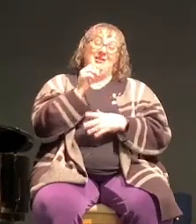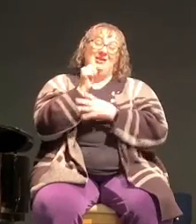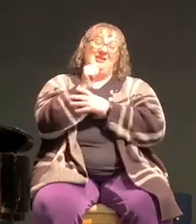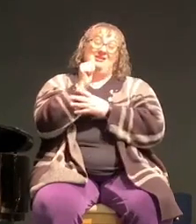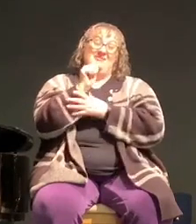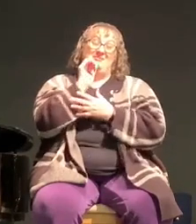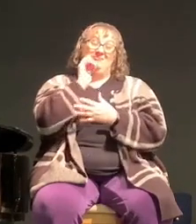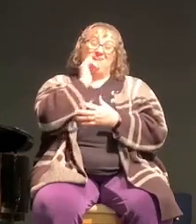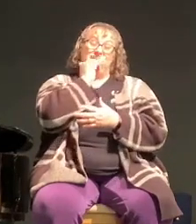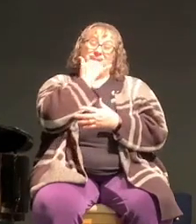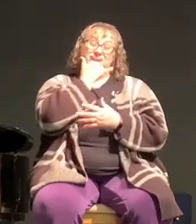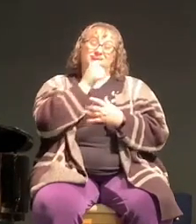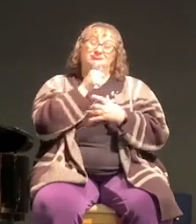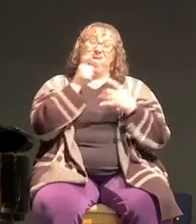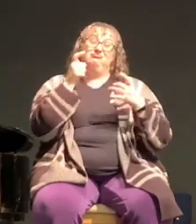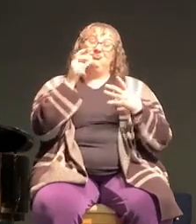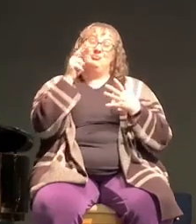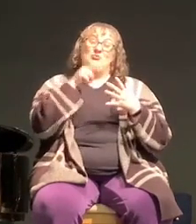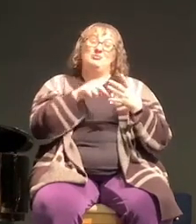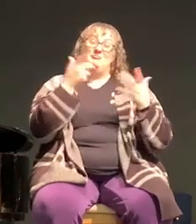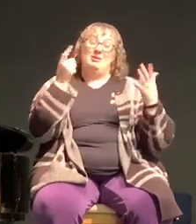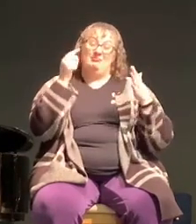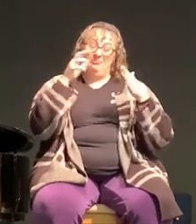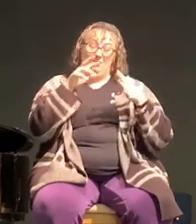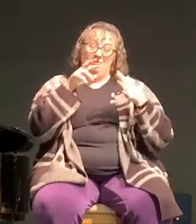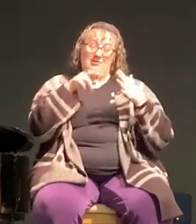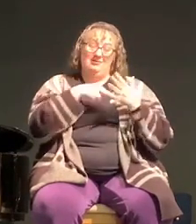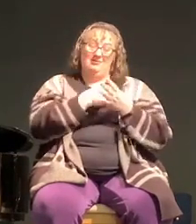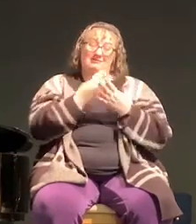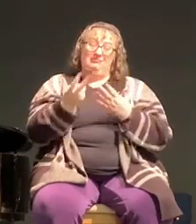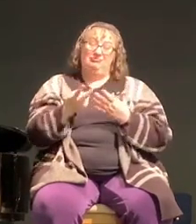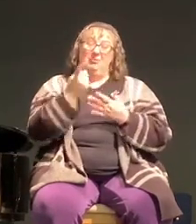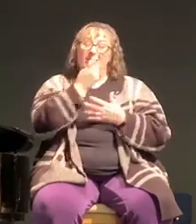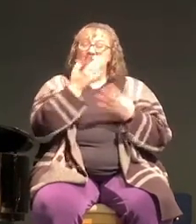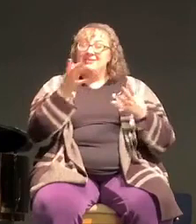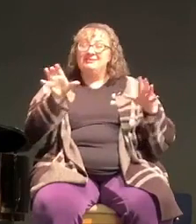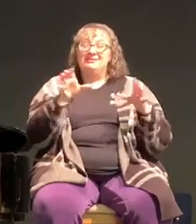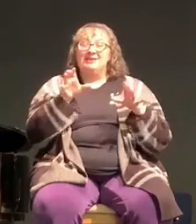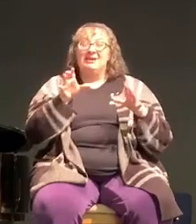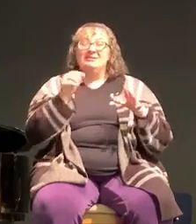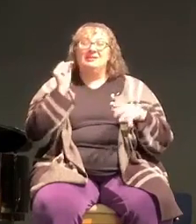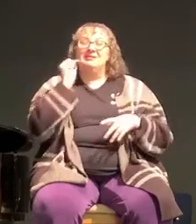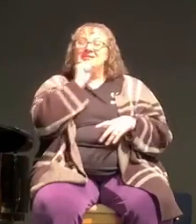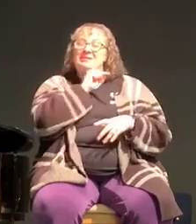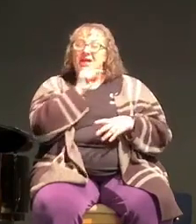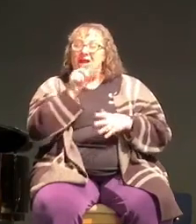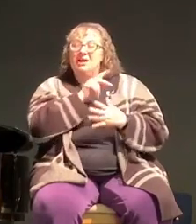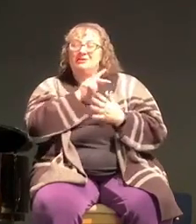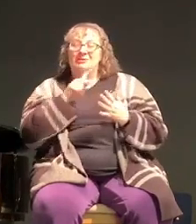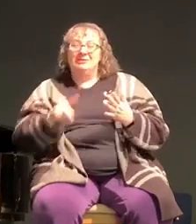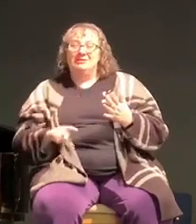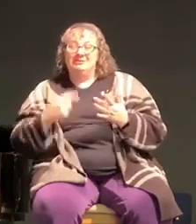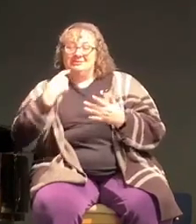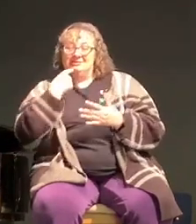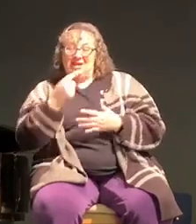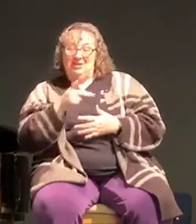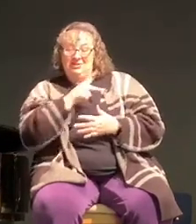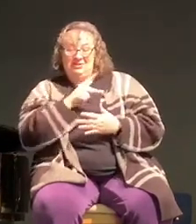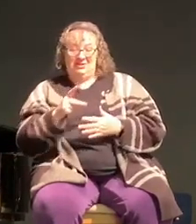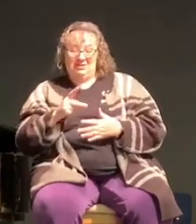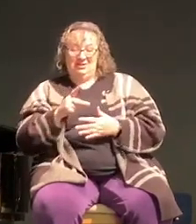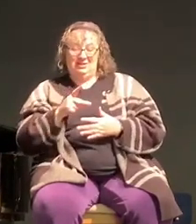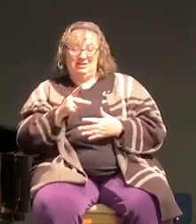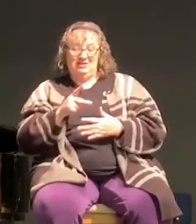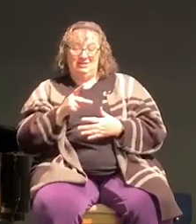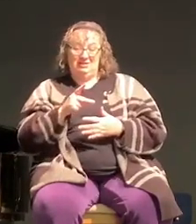majorly. You get to read about some big downfalls. Like one of the things he does is he lies to a king and he tells the king